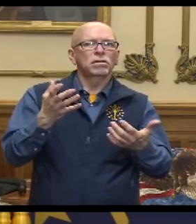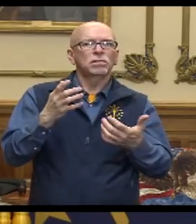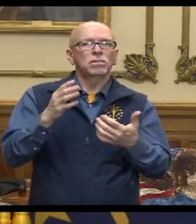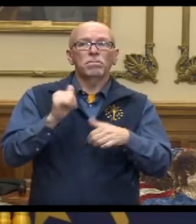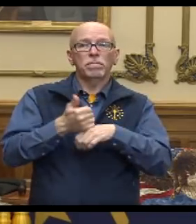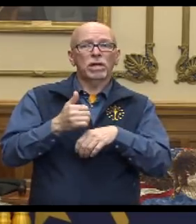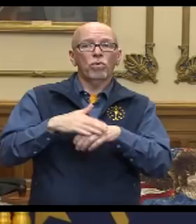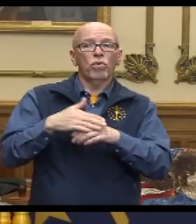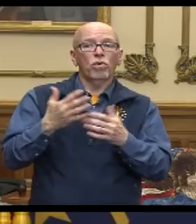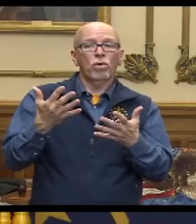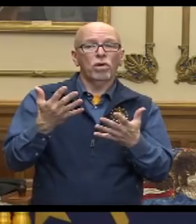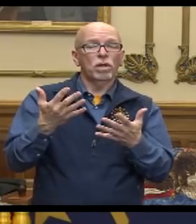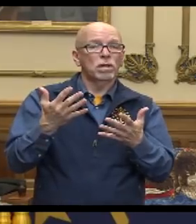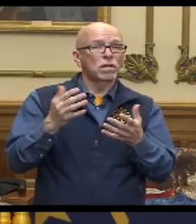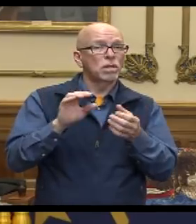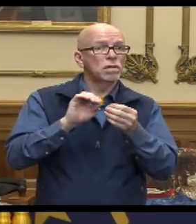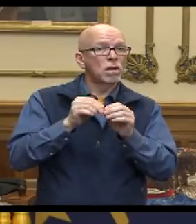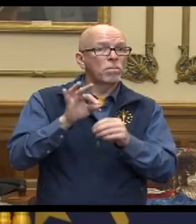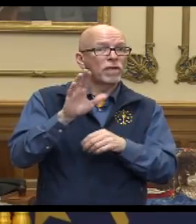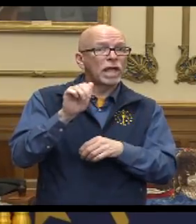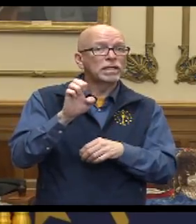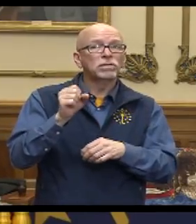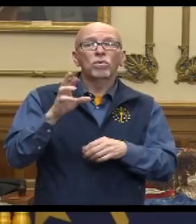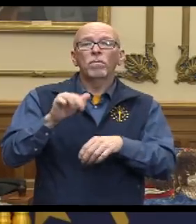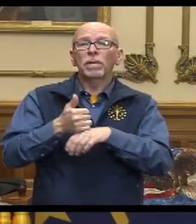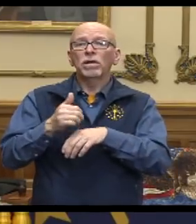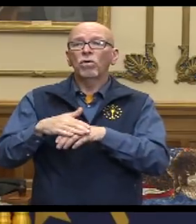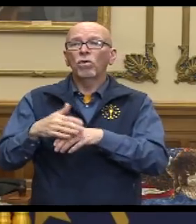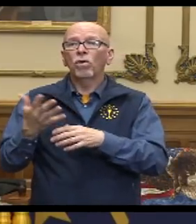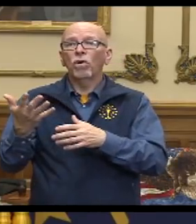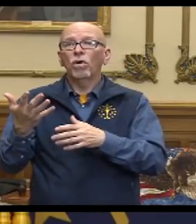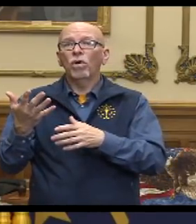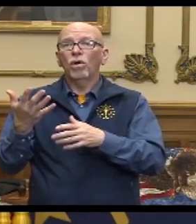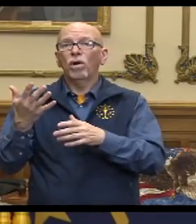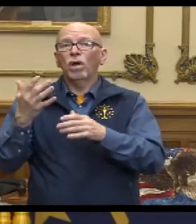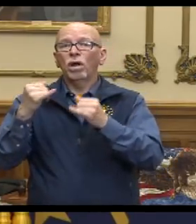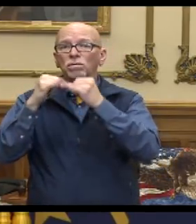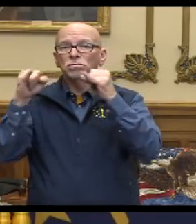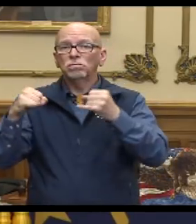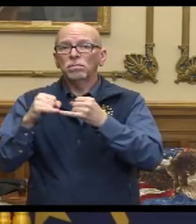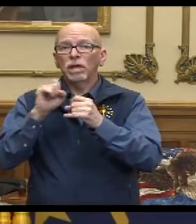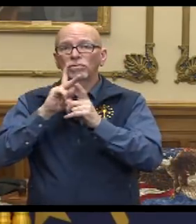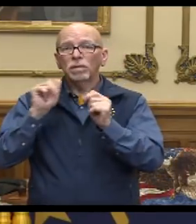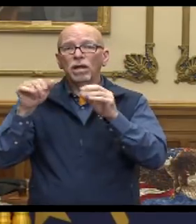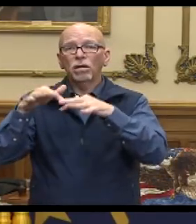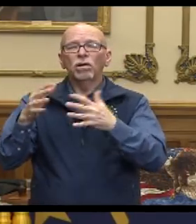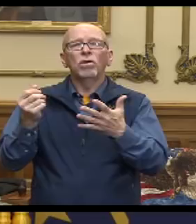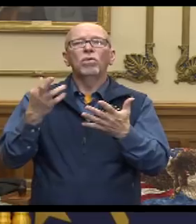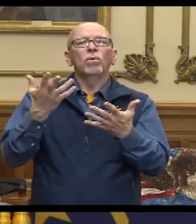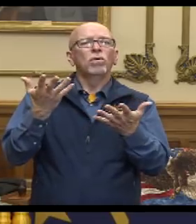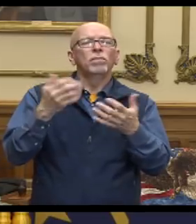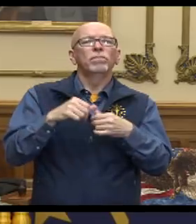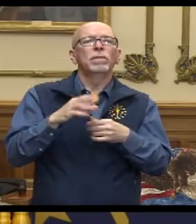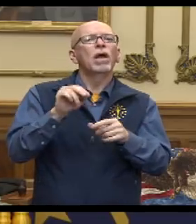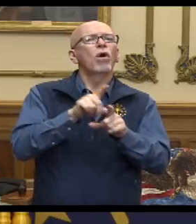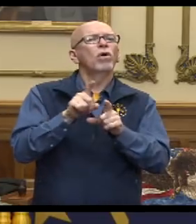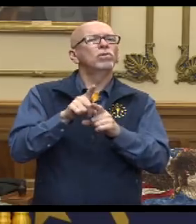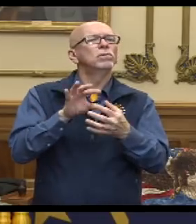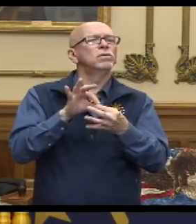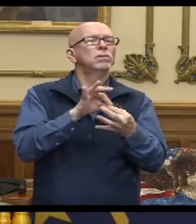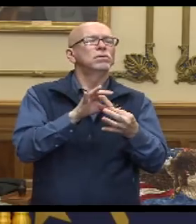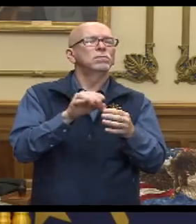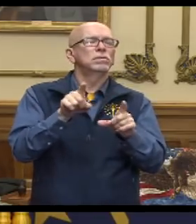on numbers of cases or if it's based on like a parameter so that it's available to people? And also along that